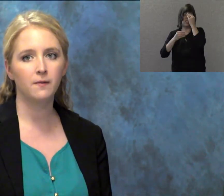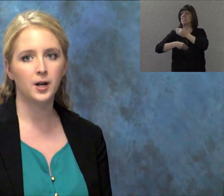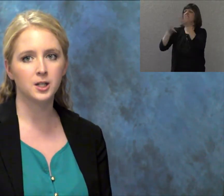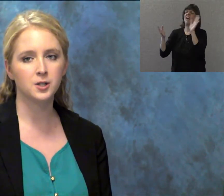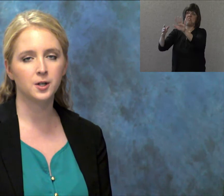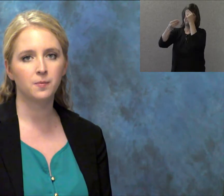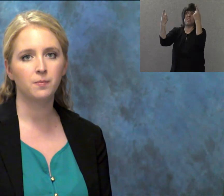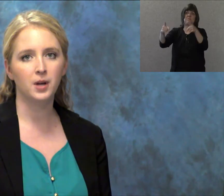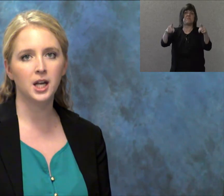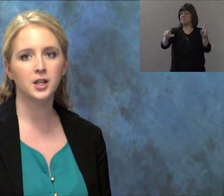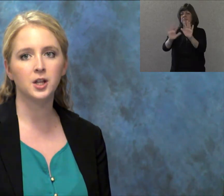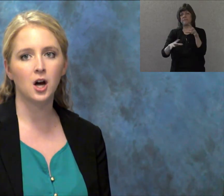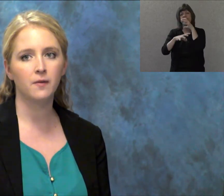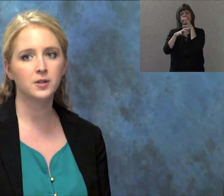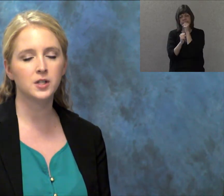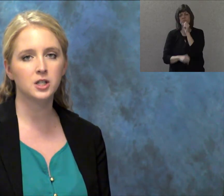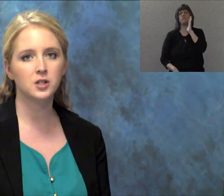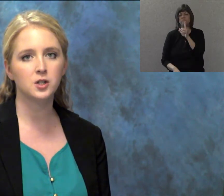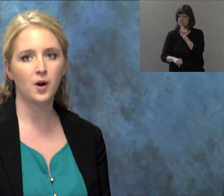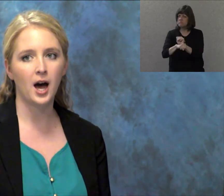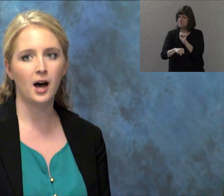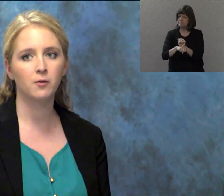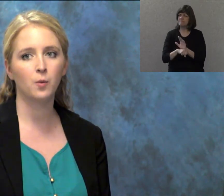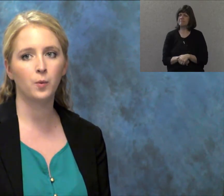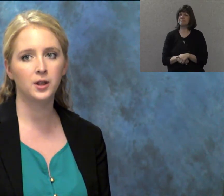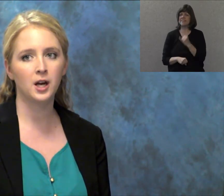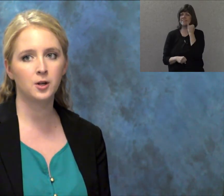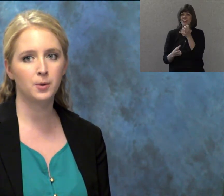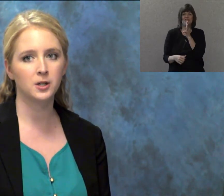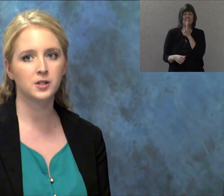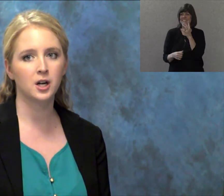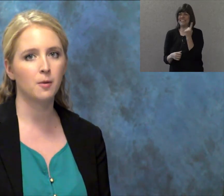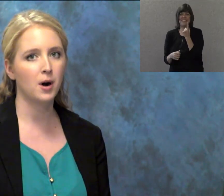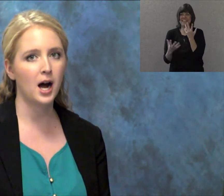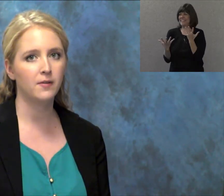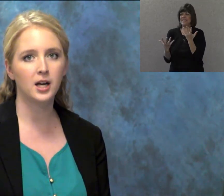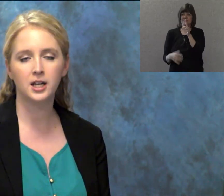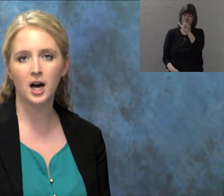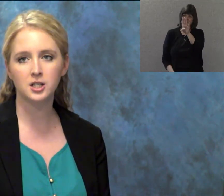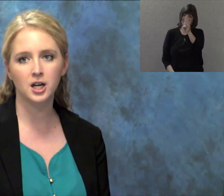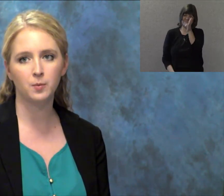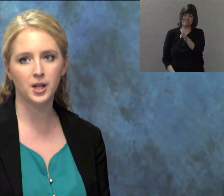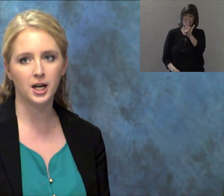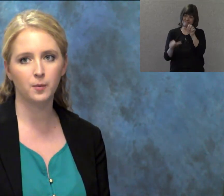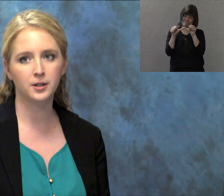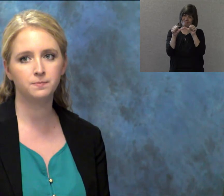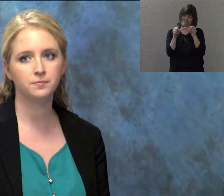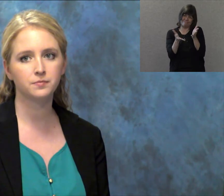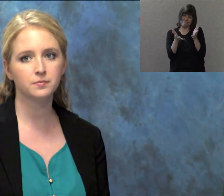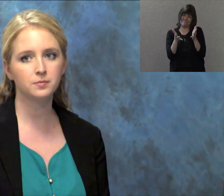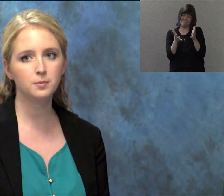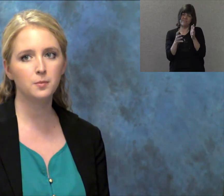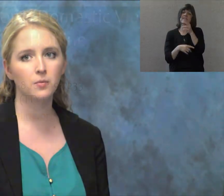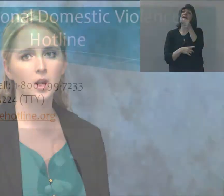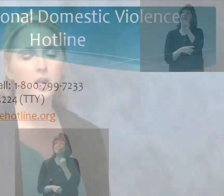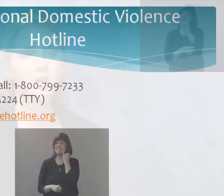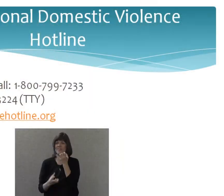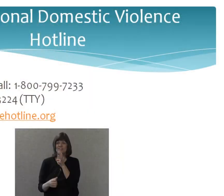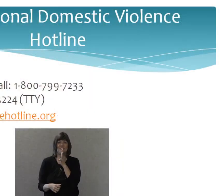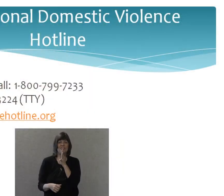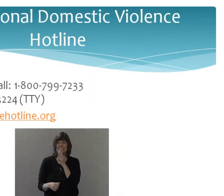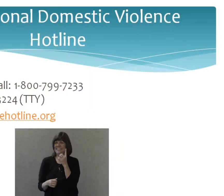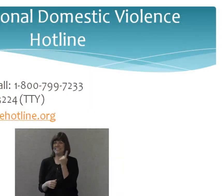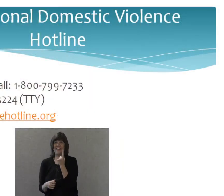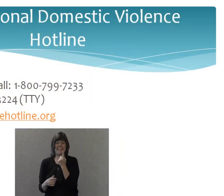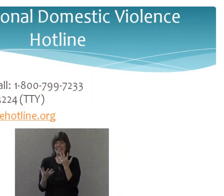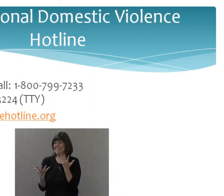are confidential, meaning that the conversations you have with the other person are private and not shared with anyone. If